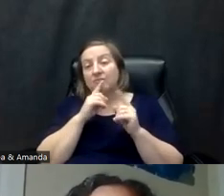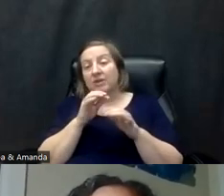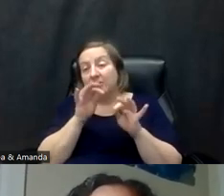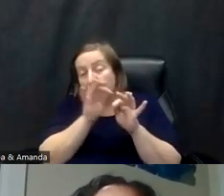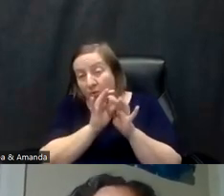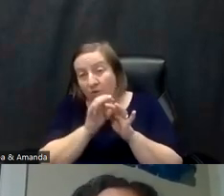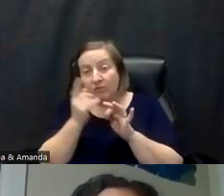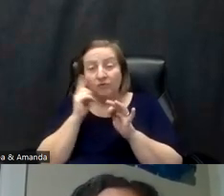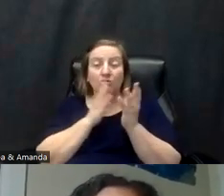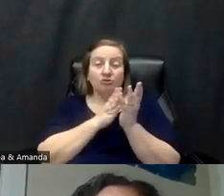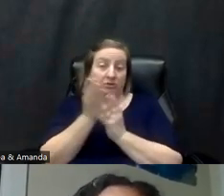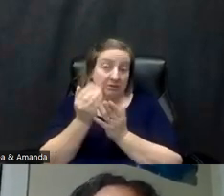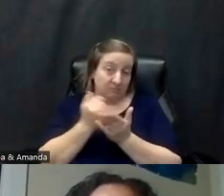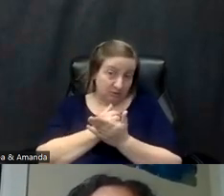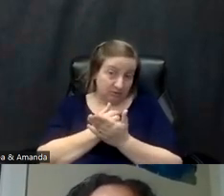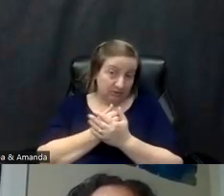for transparency.